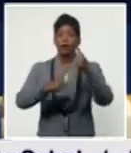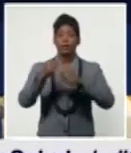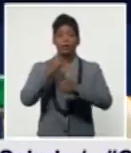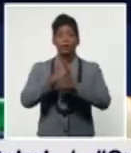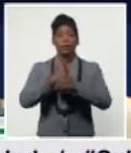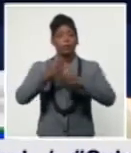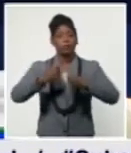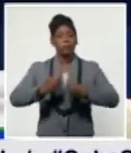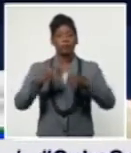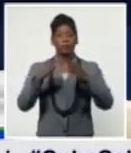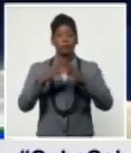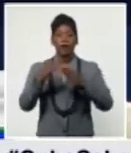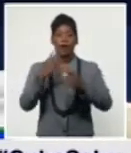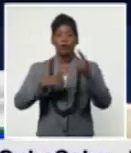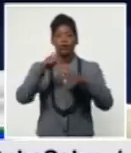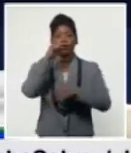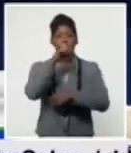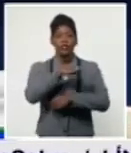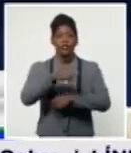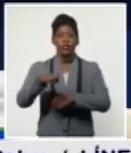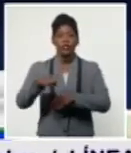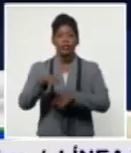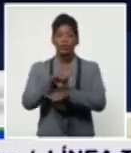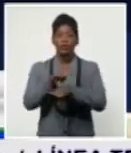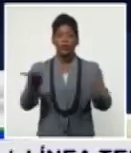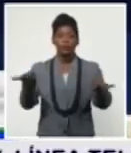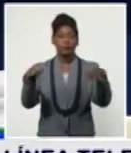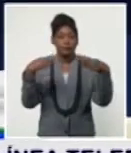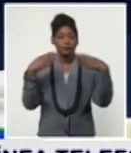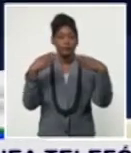who join us to follow our briefing daily.